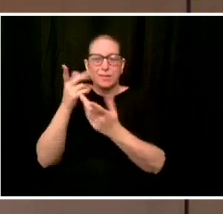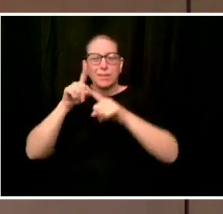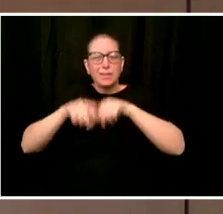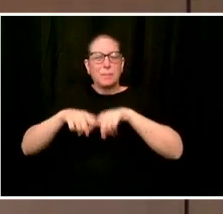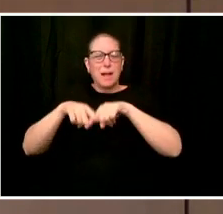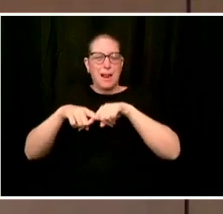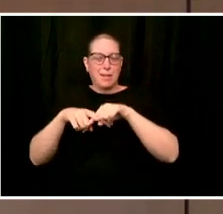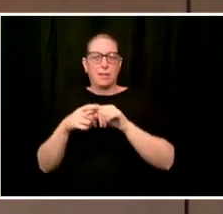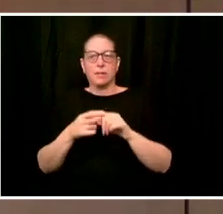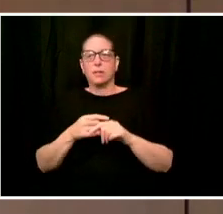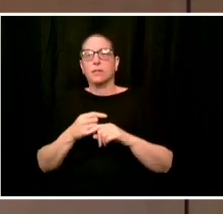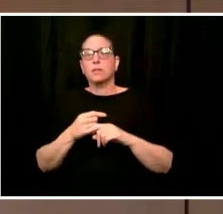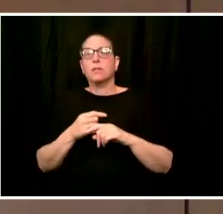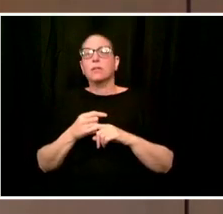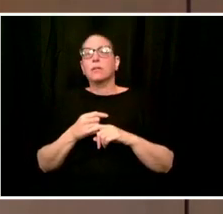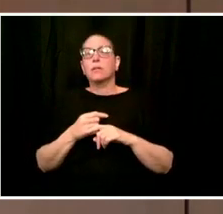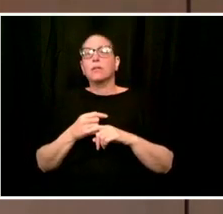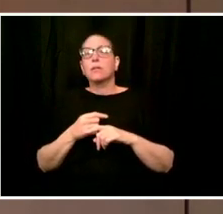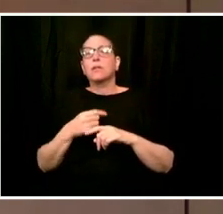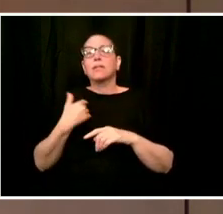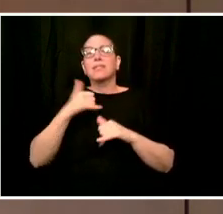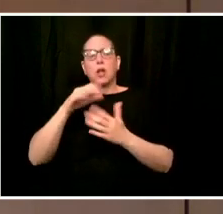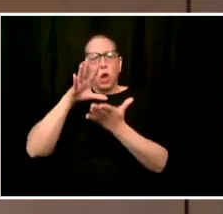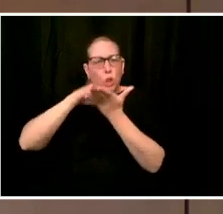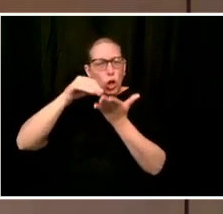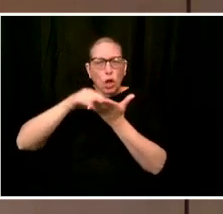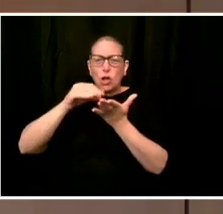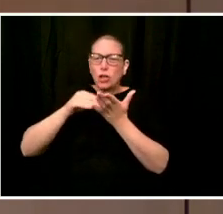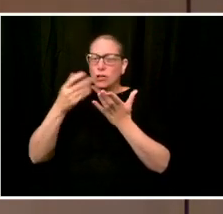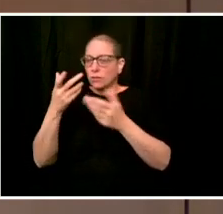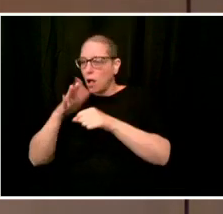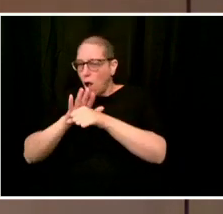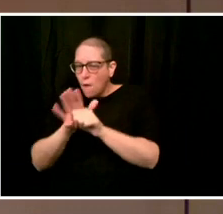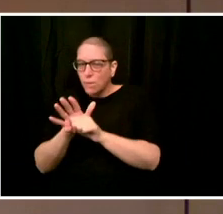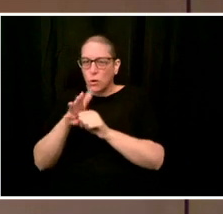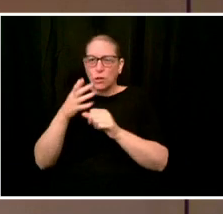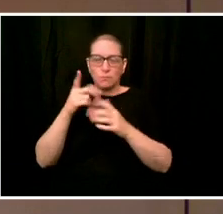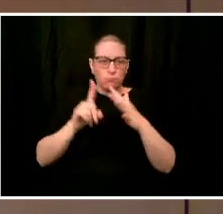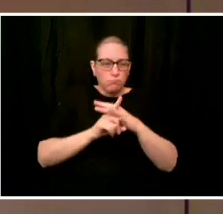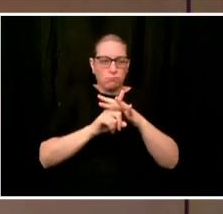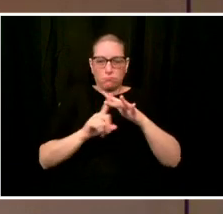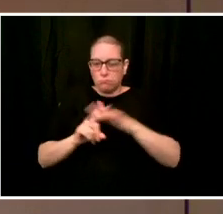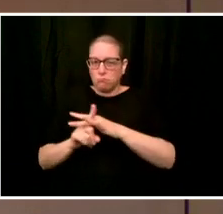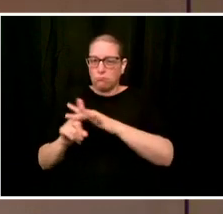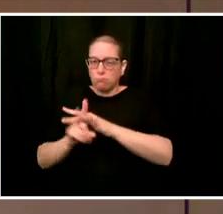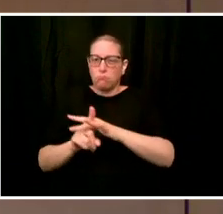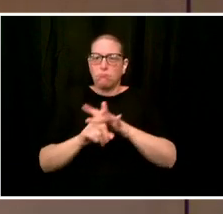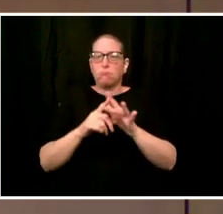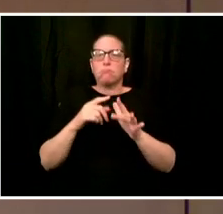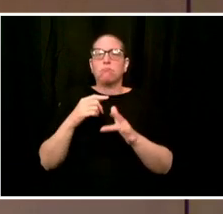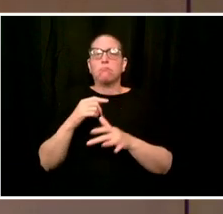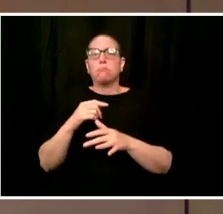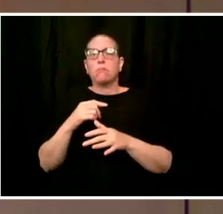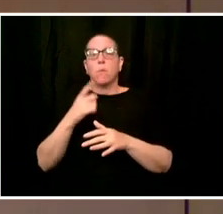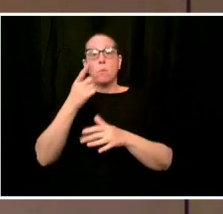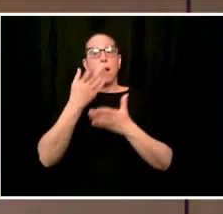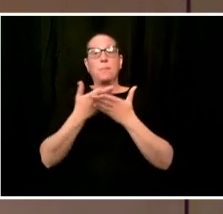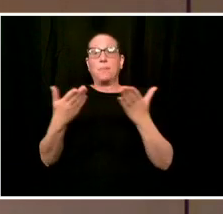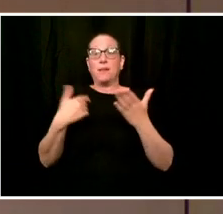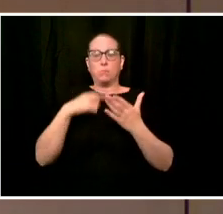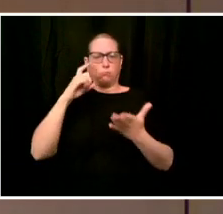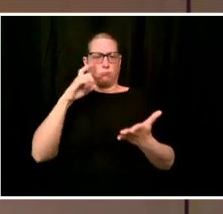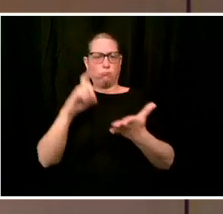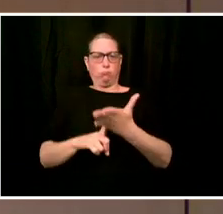presents, evolves, all of those sorts of things. But one of the things that we have noted is that not every